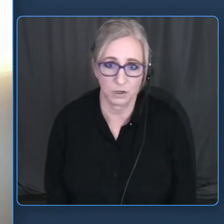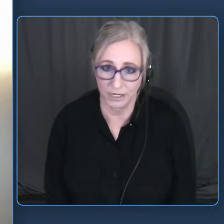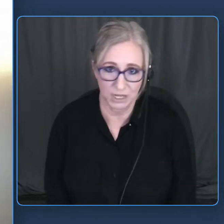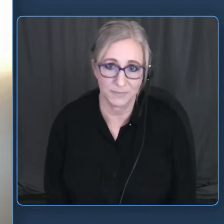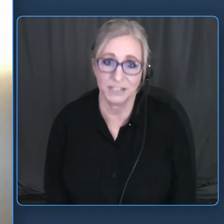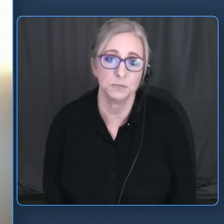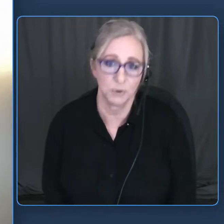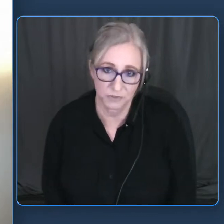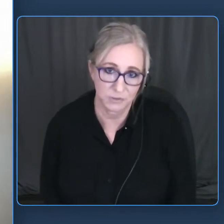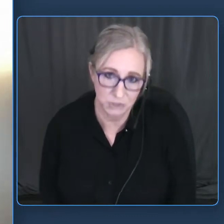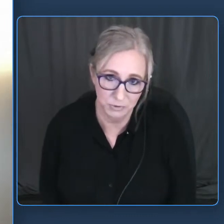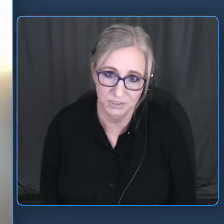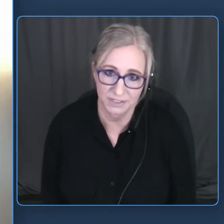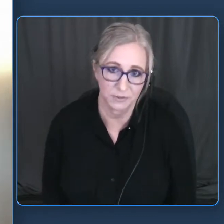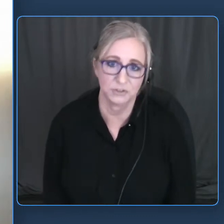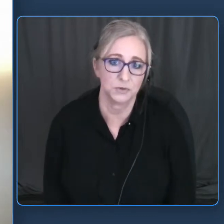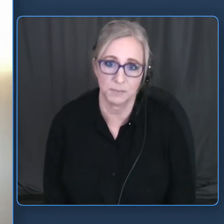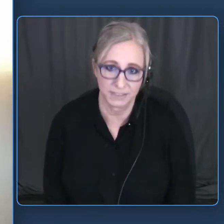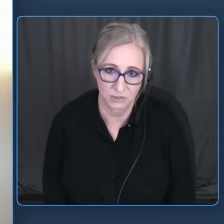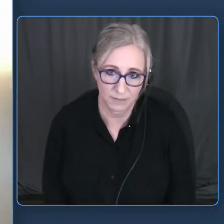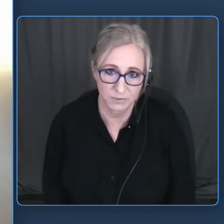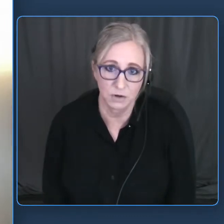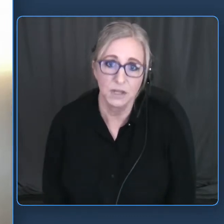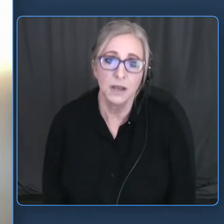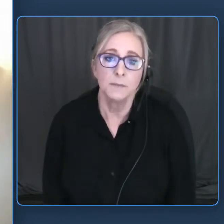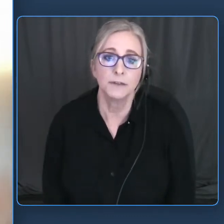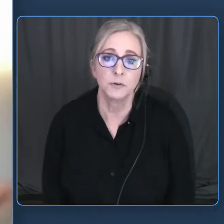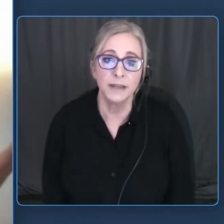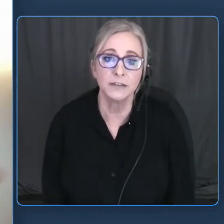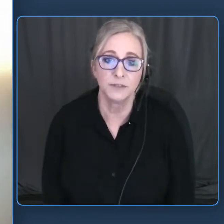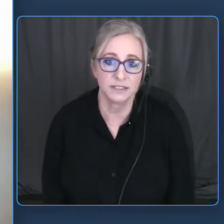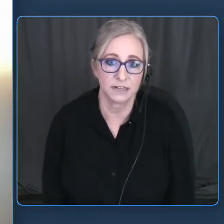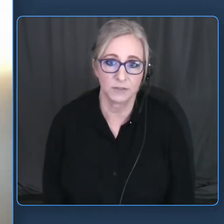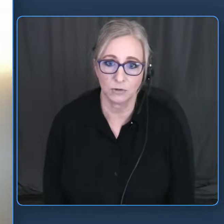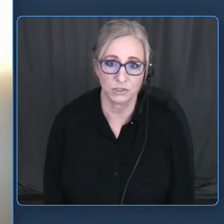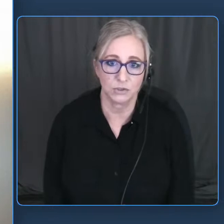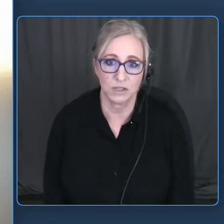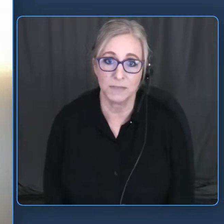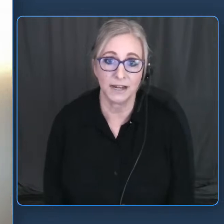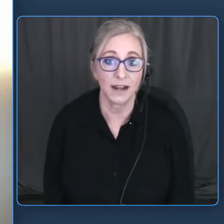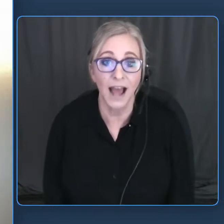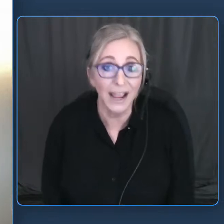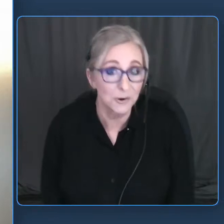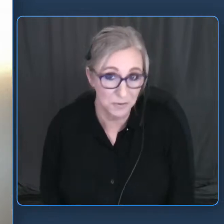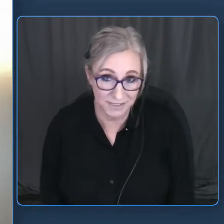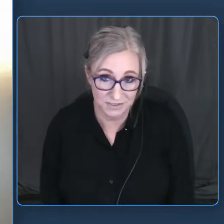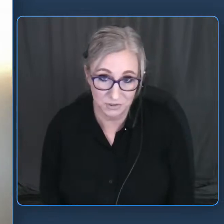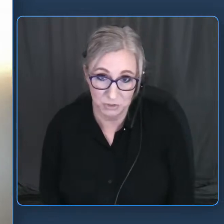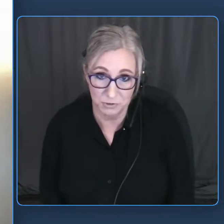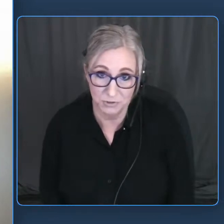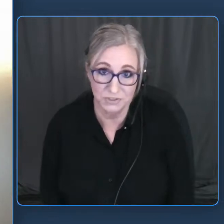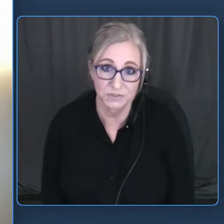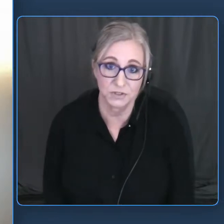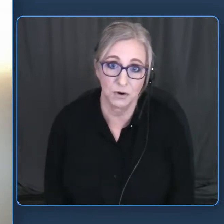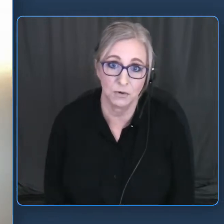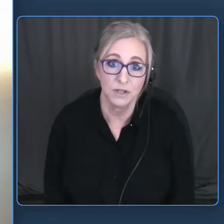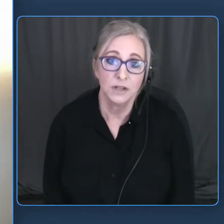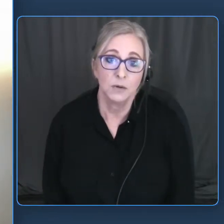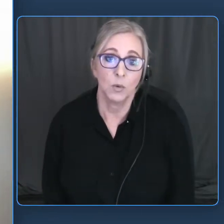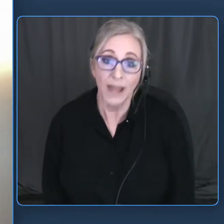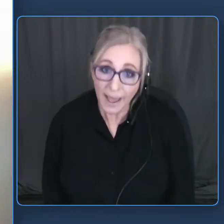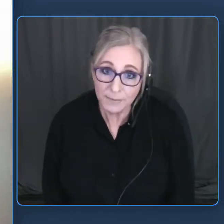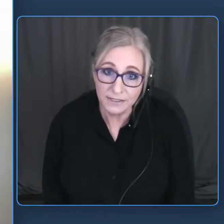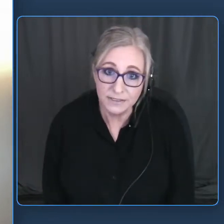are doing a great job. Thank you both to the interpreters today. They're doing an amazing job. So, but for many events that I've go to, they may not hire the best interpreters. And